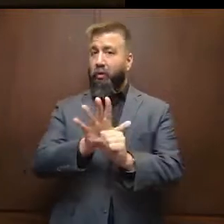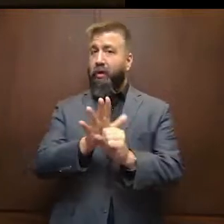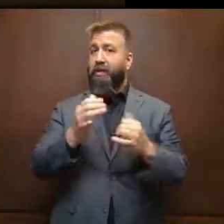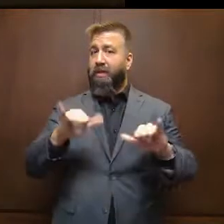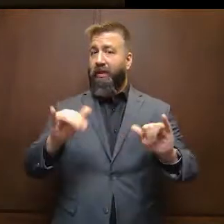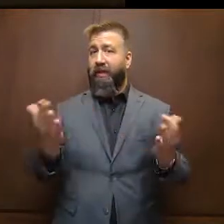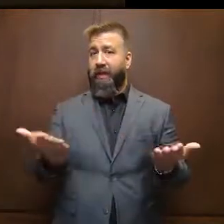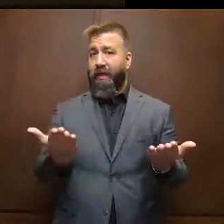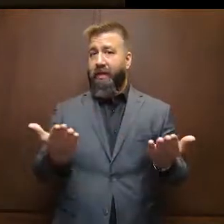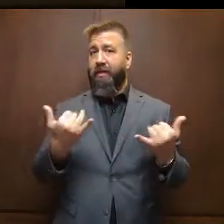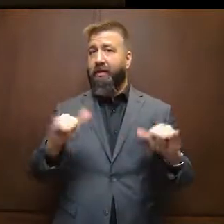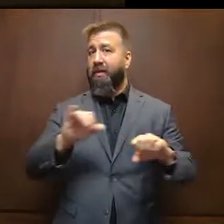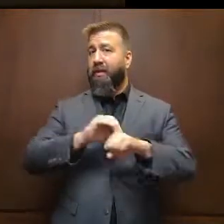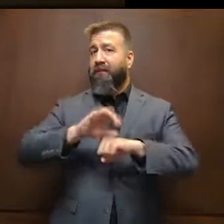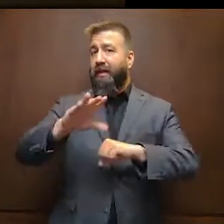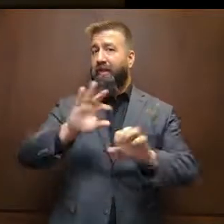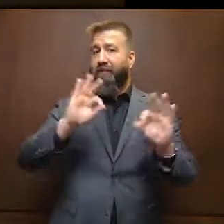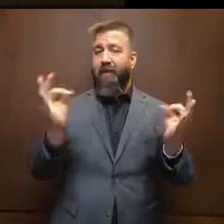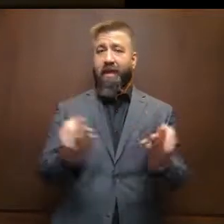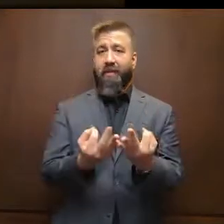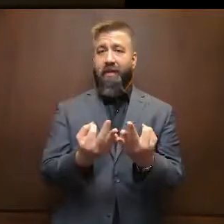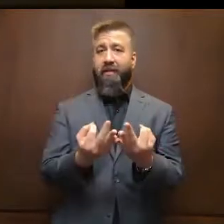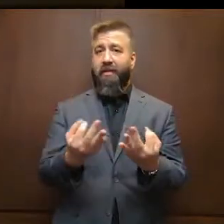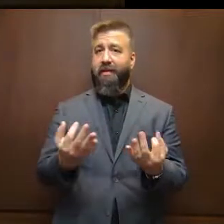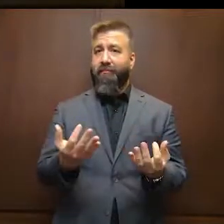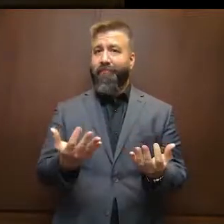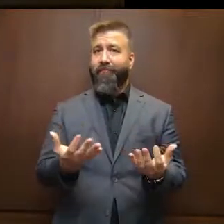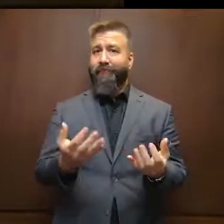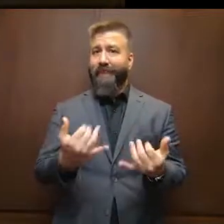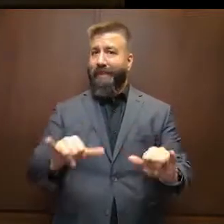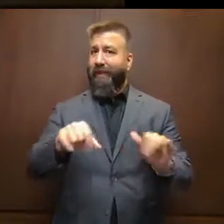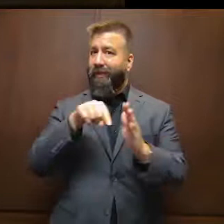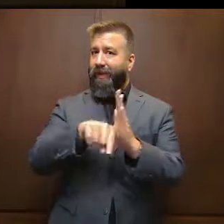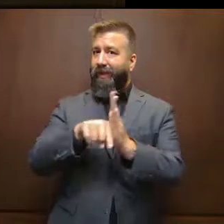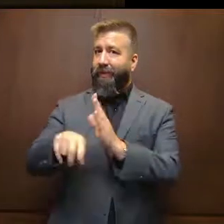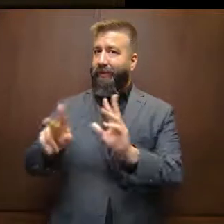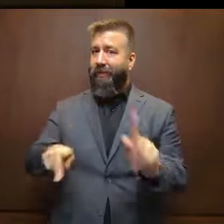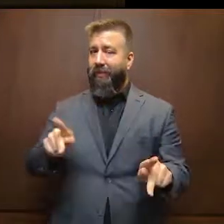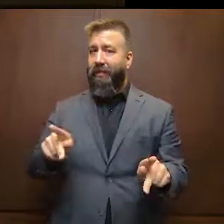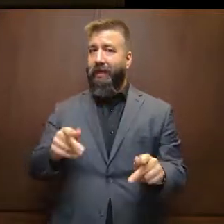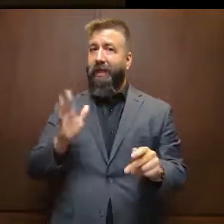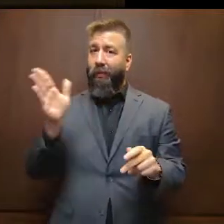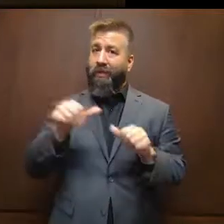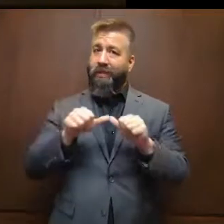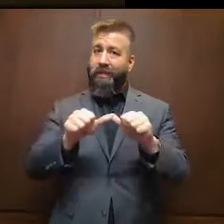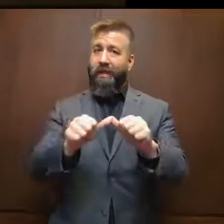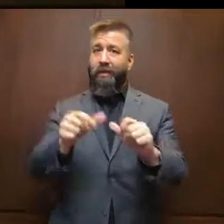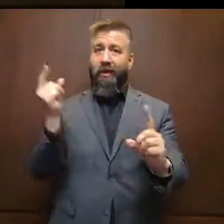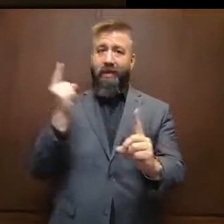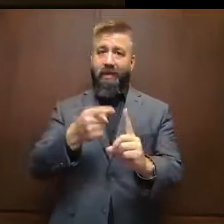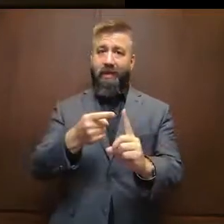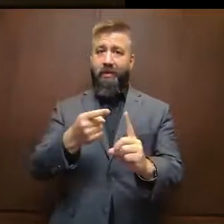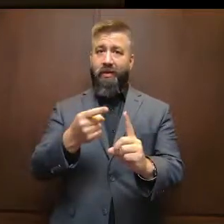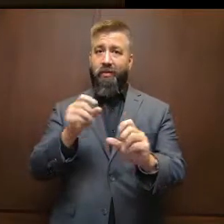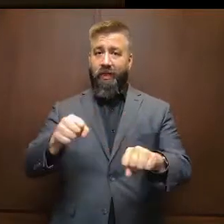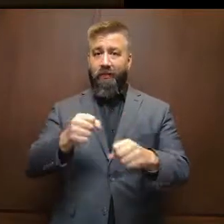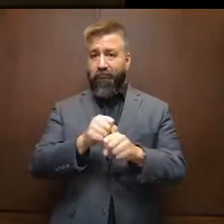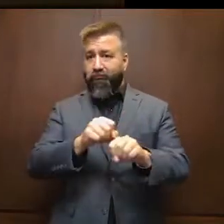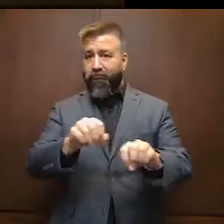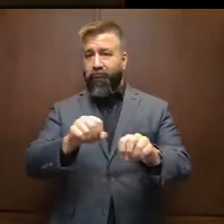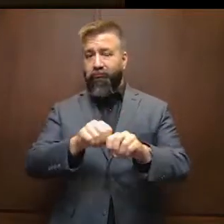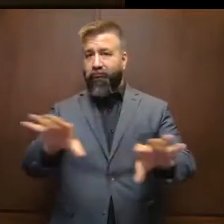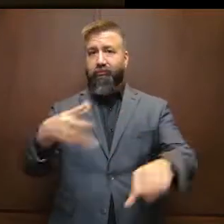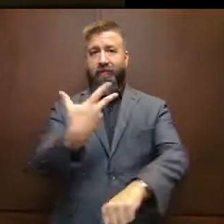It's still affecting families, it's still taking lives, and it's going to continue to do that until we can get this vaccination in here